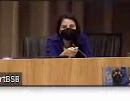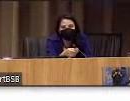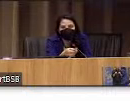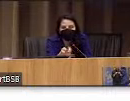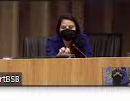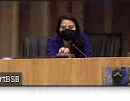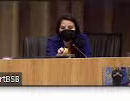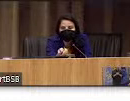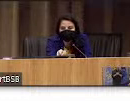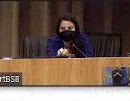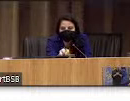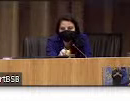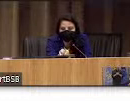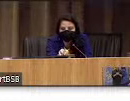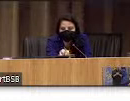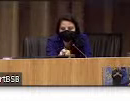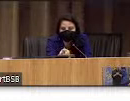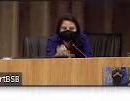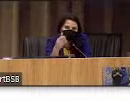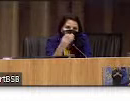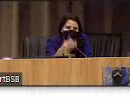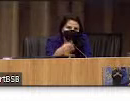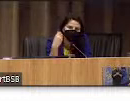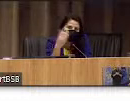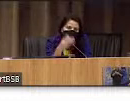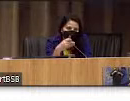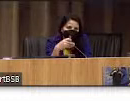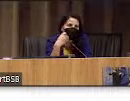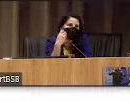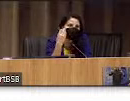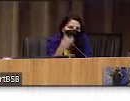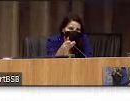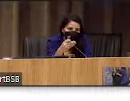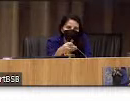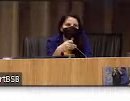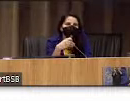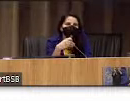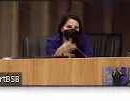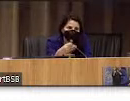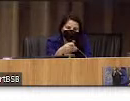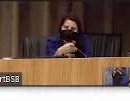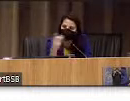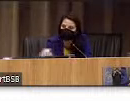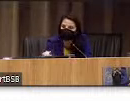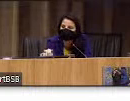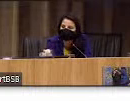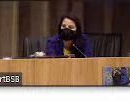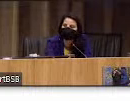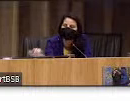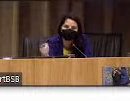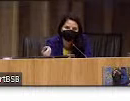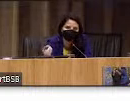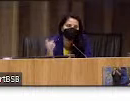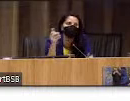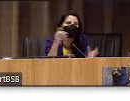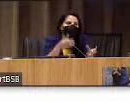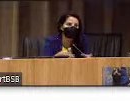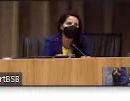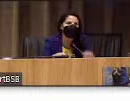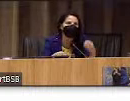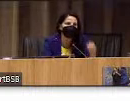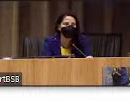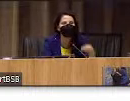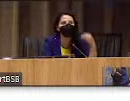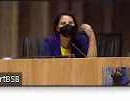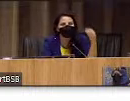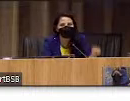the systems that we created, the variables, the keywords. We